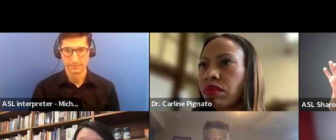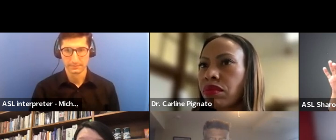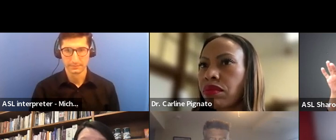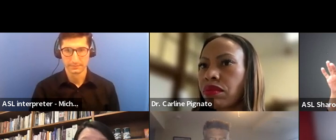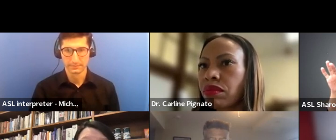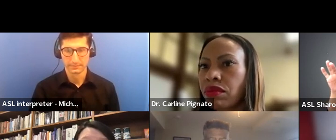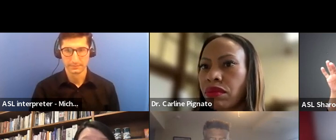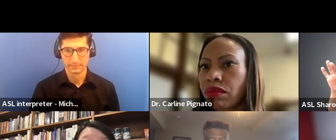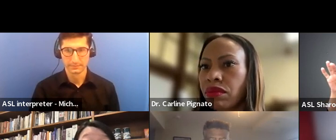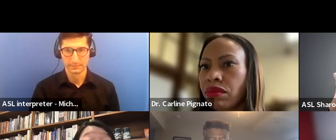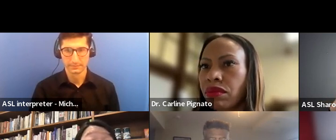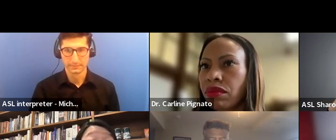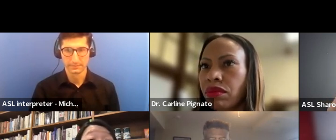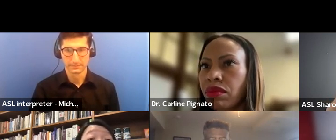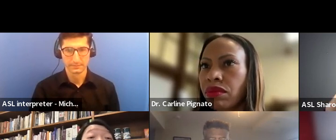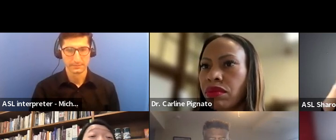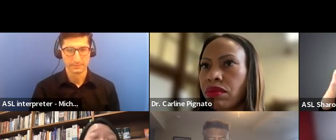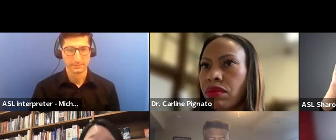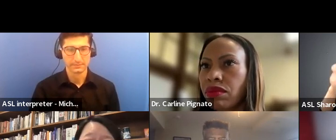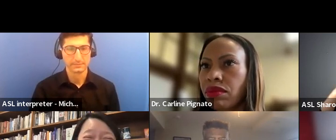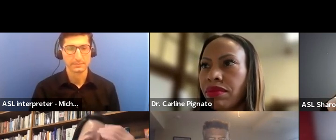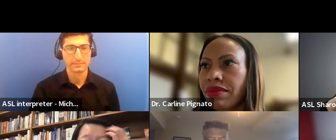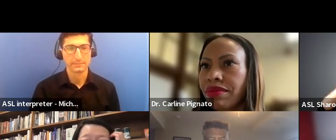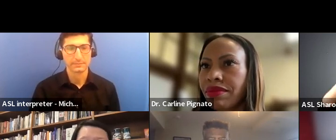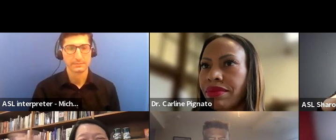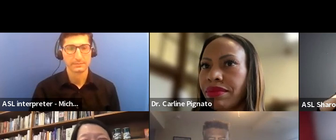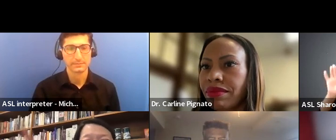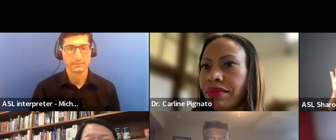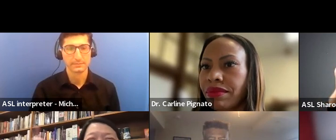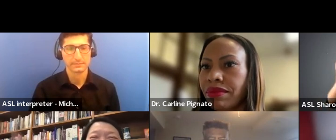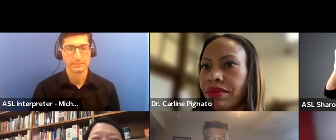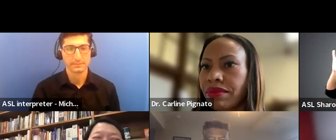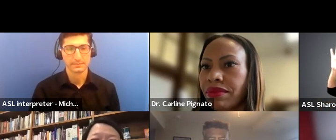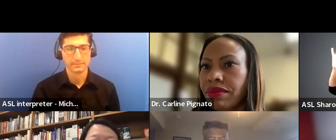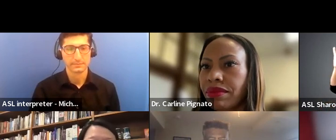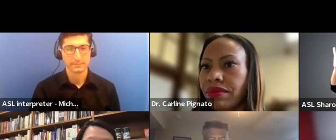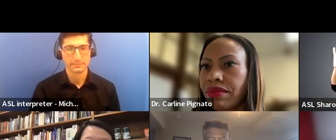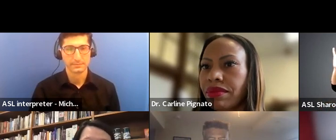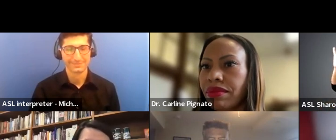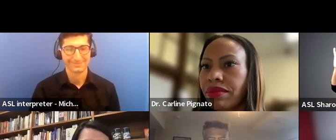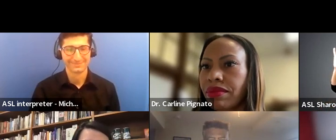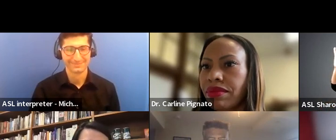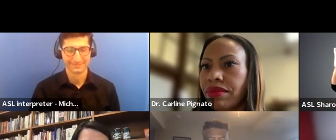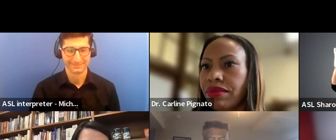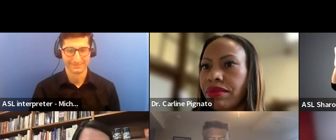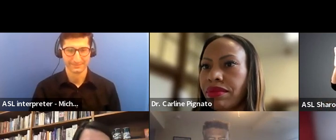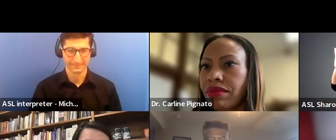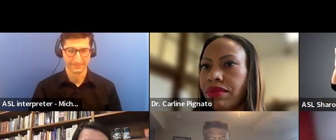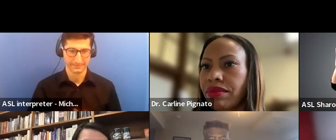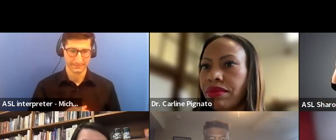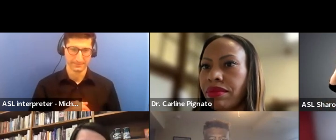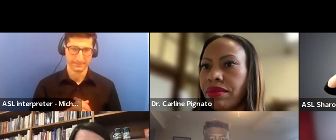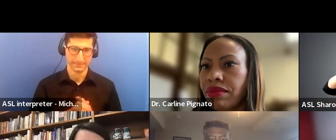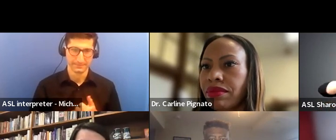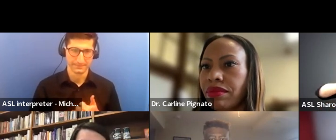up left over like Mr. Carranza and Ms. Oh, Tang. okay. My hand is up new. All right, we'll get I'm back. just waiting. We'll get back to you again. I'll put